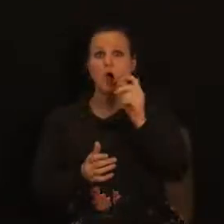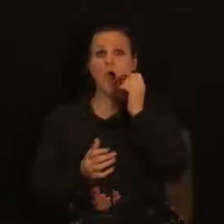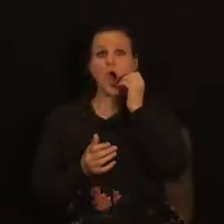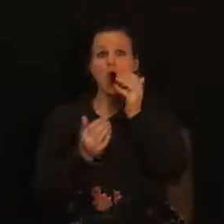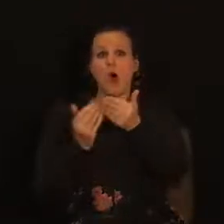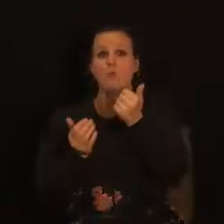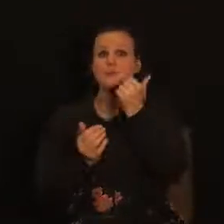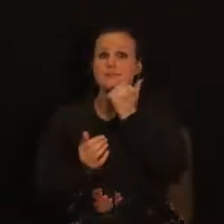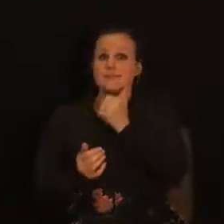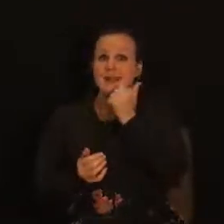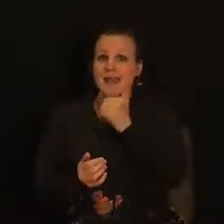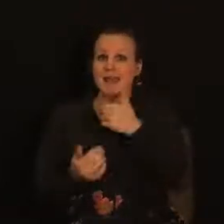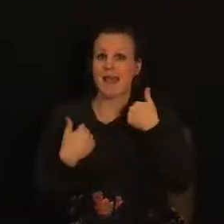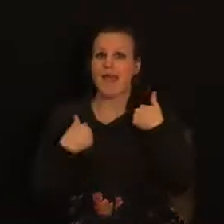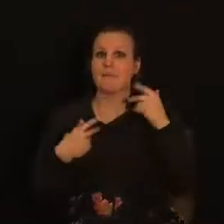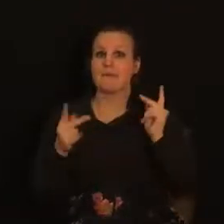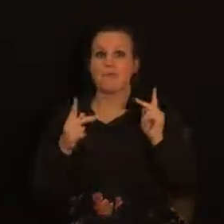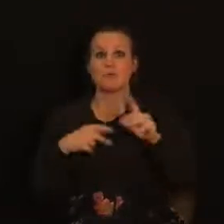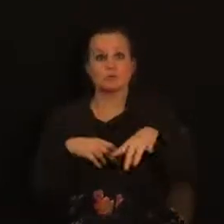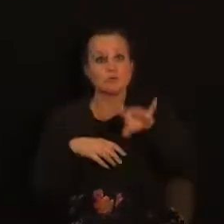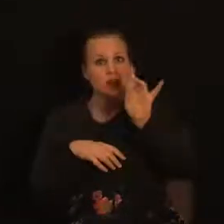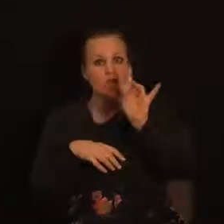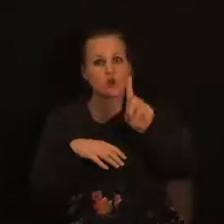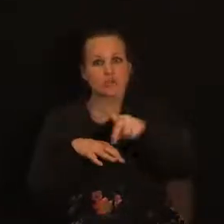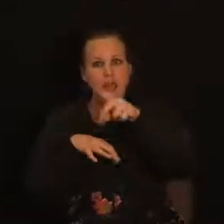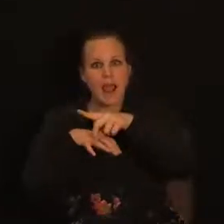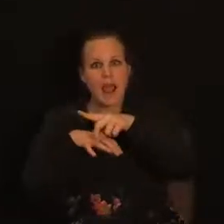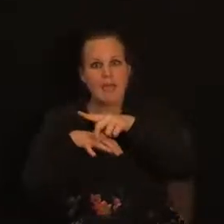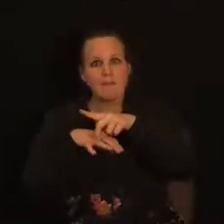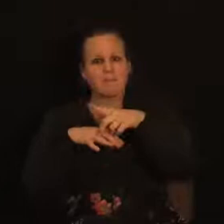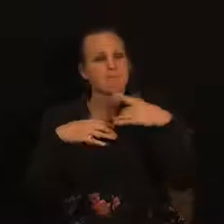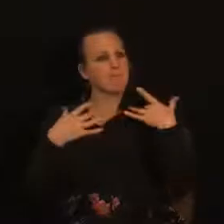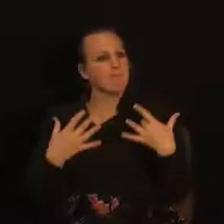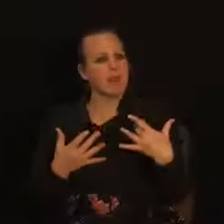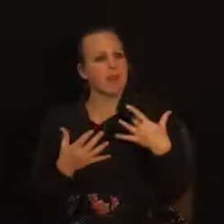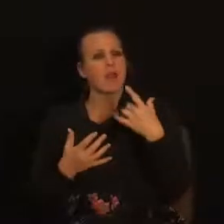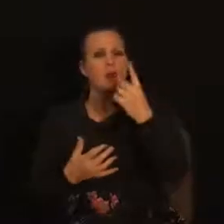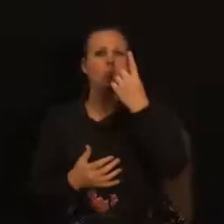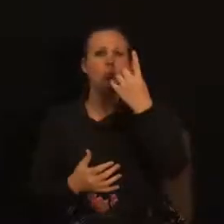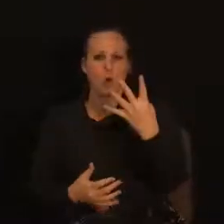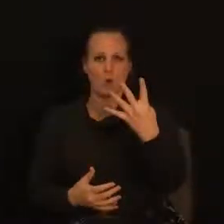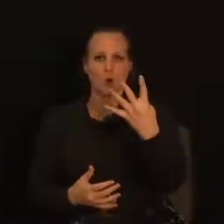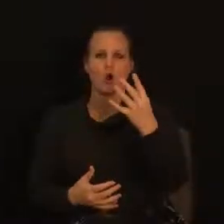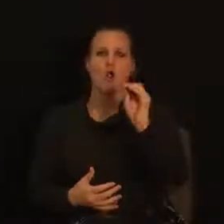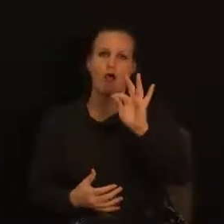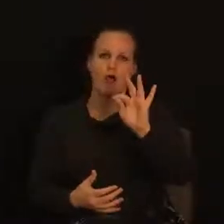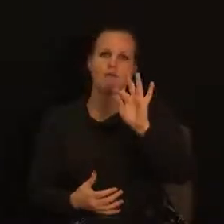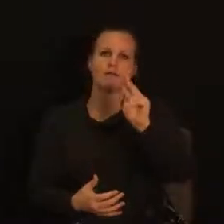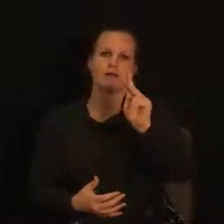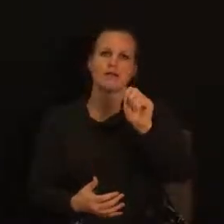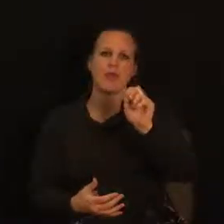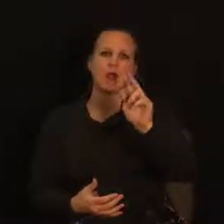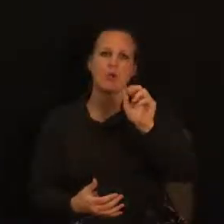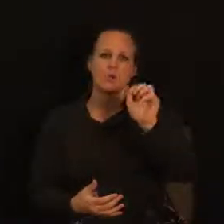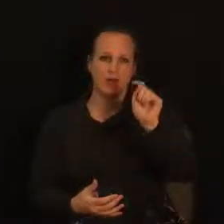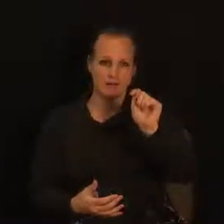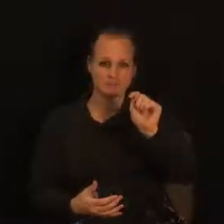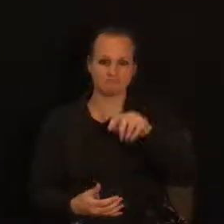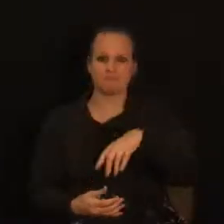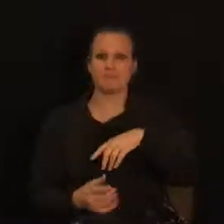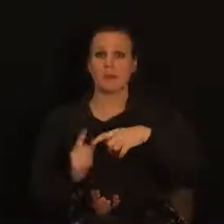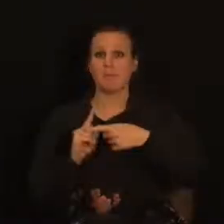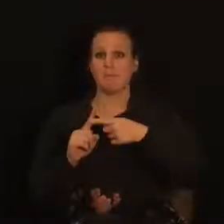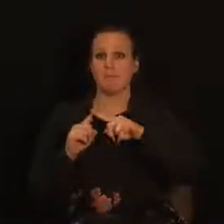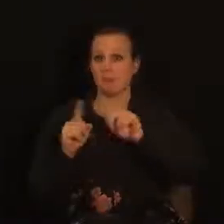who discover diamonds. They're normally around the size of a quarter of a carat. But this past September, a man